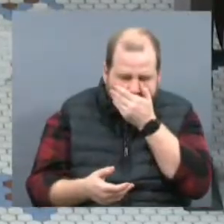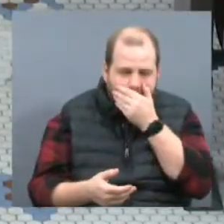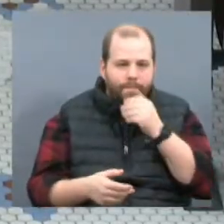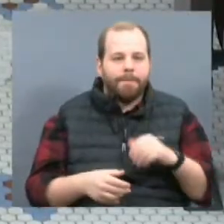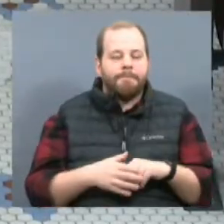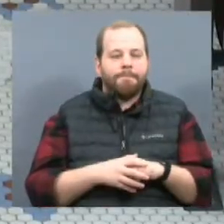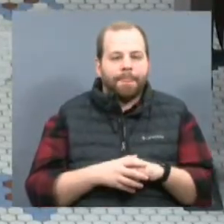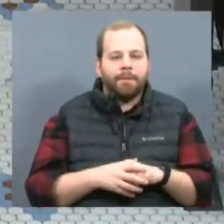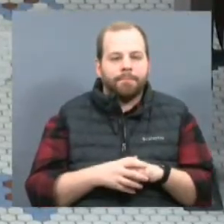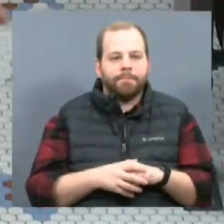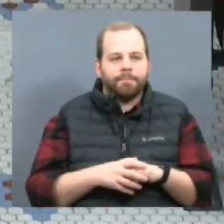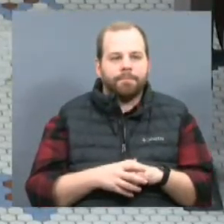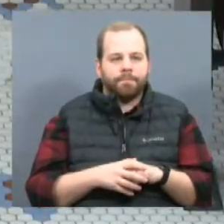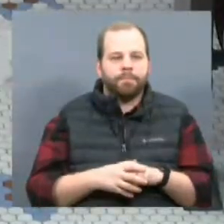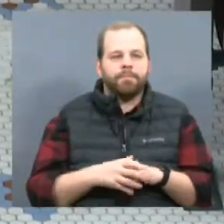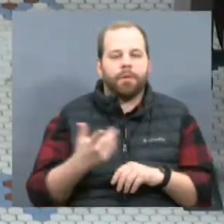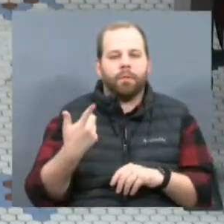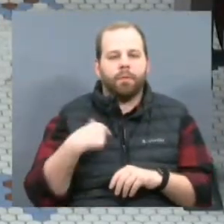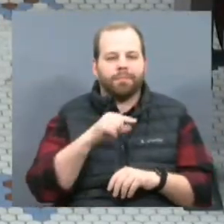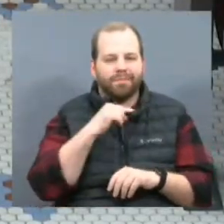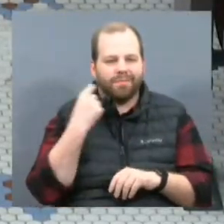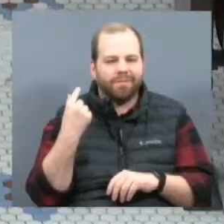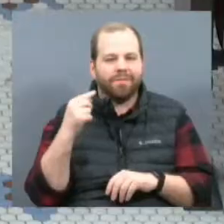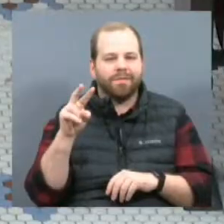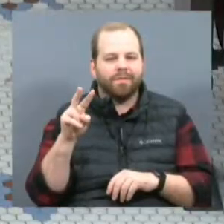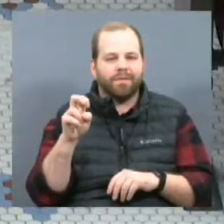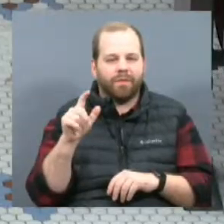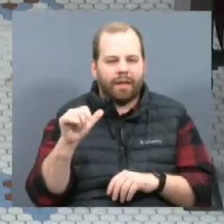had with Susie and Father Velasco. And